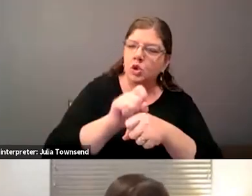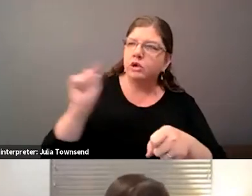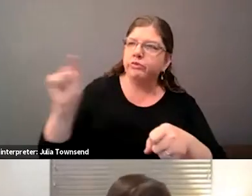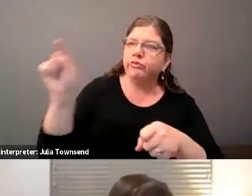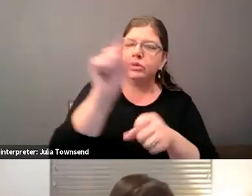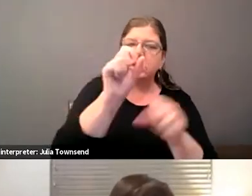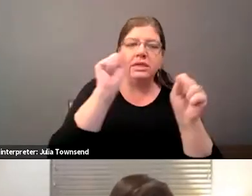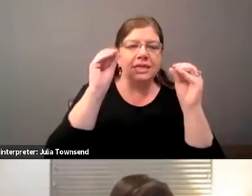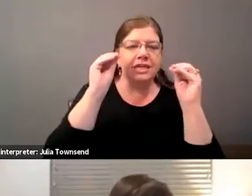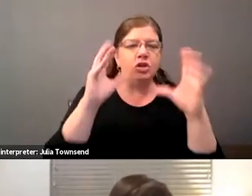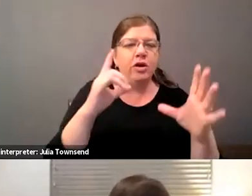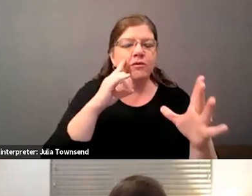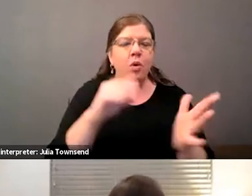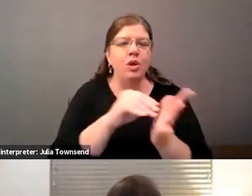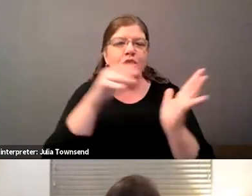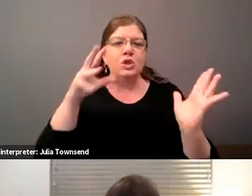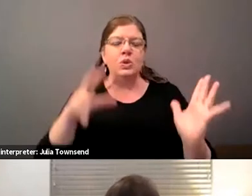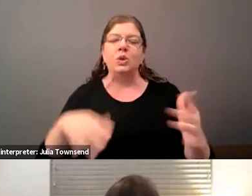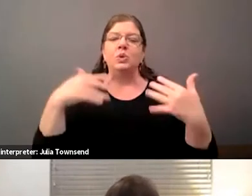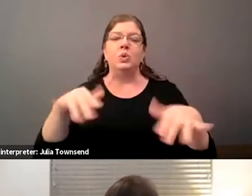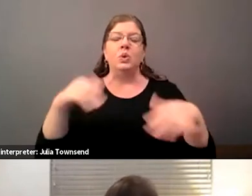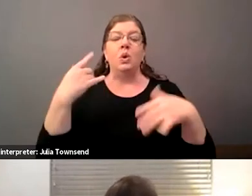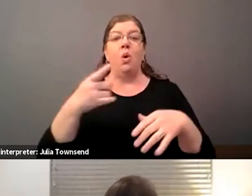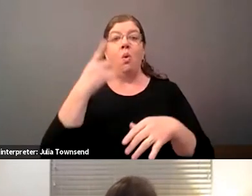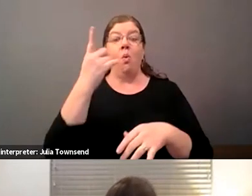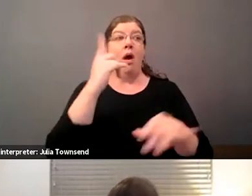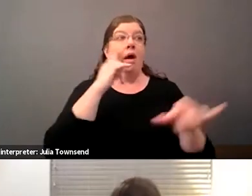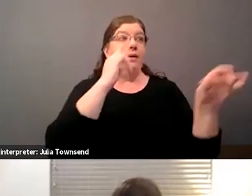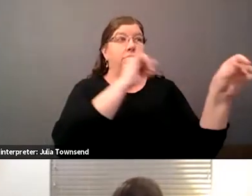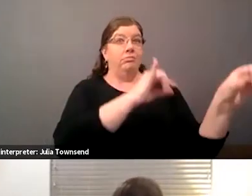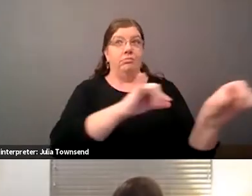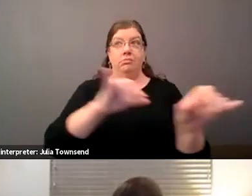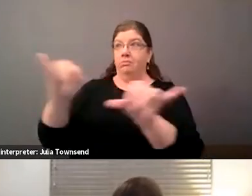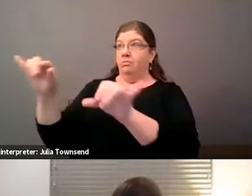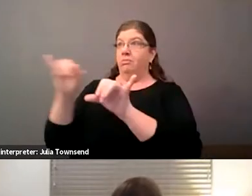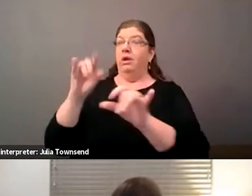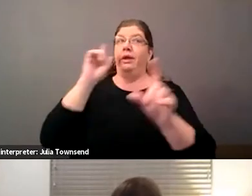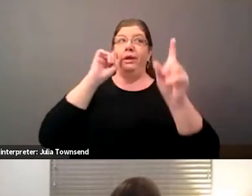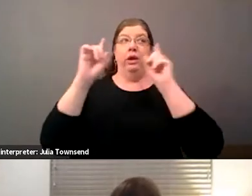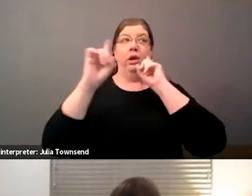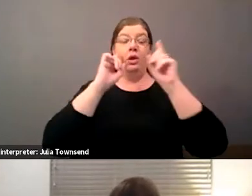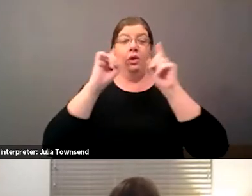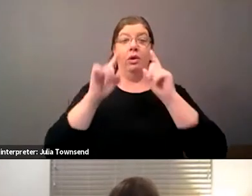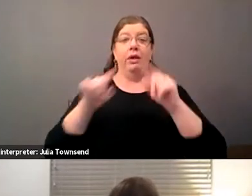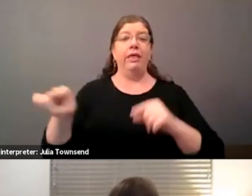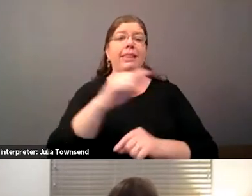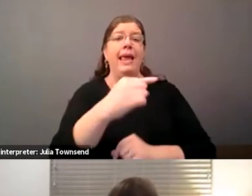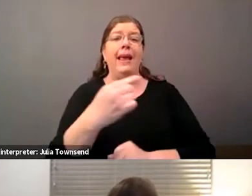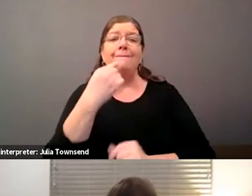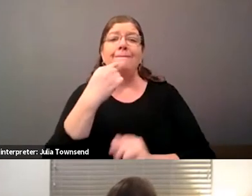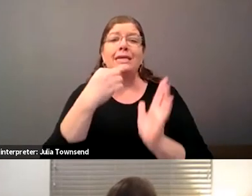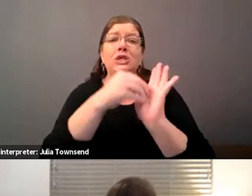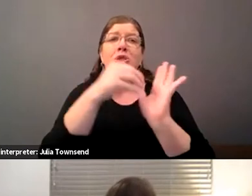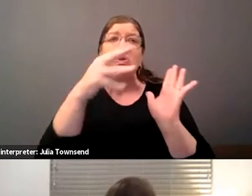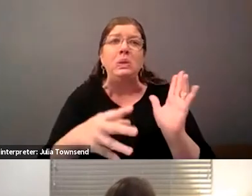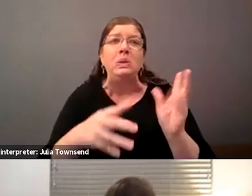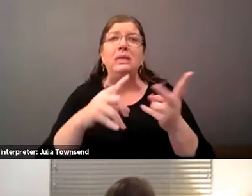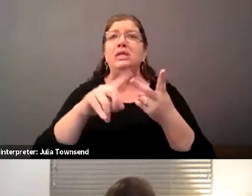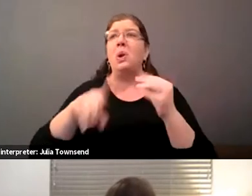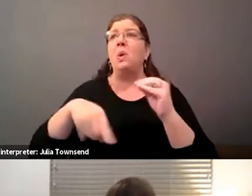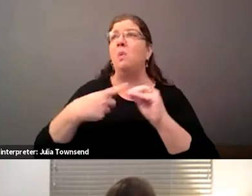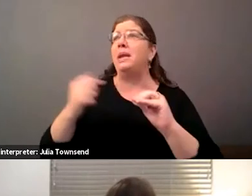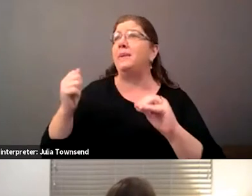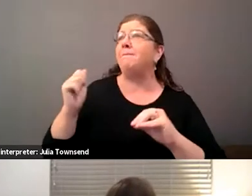putting for their students and one constant is that i hear is that they miss their students when are we getting back